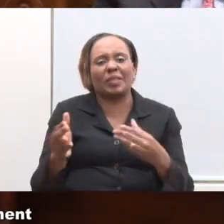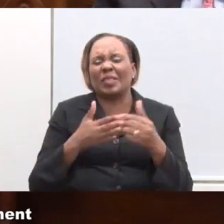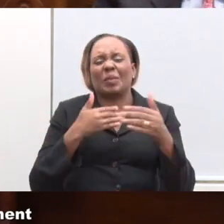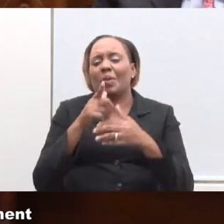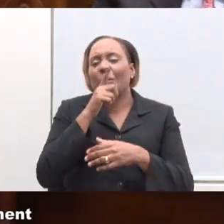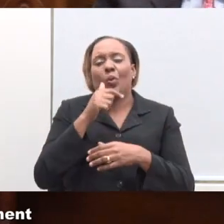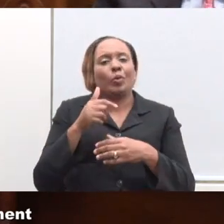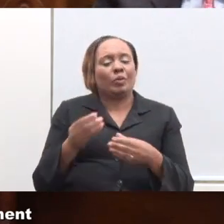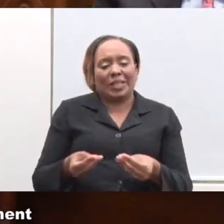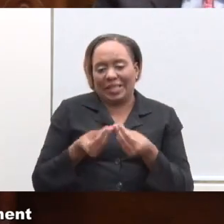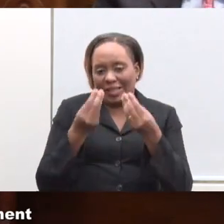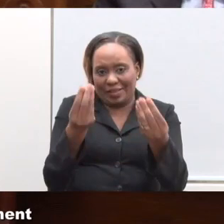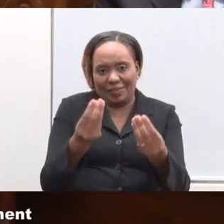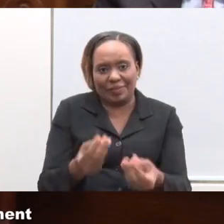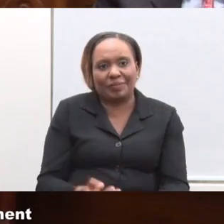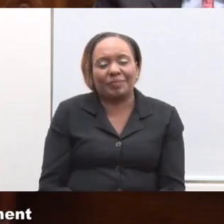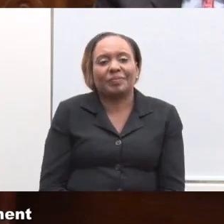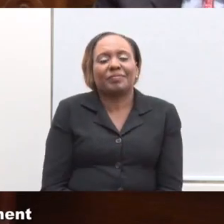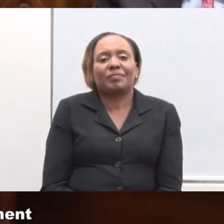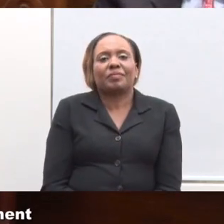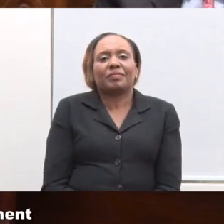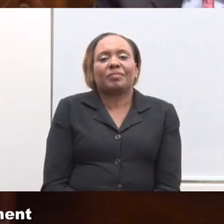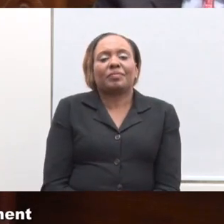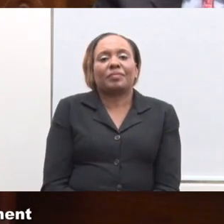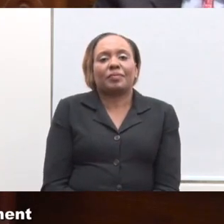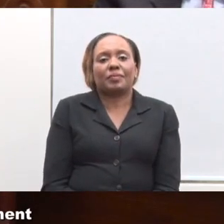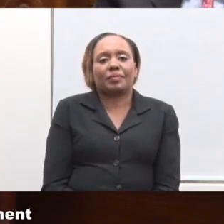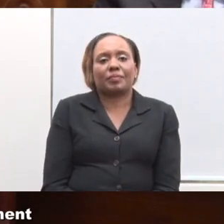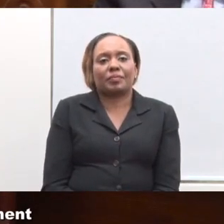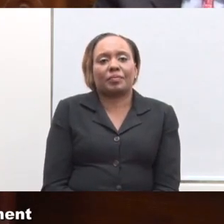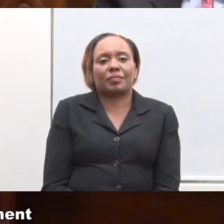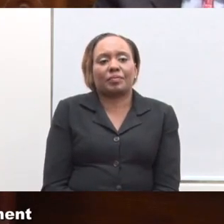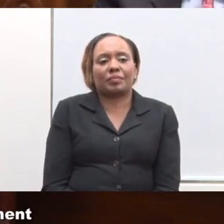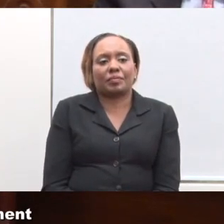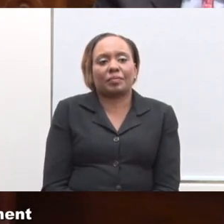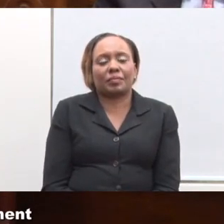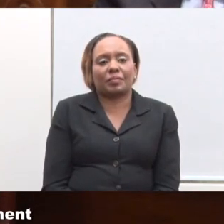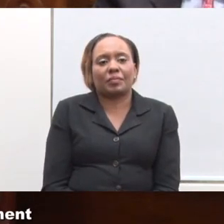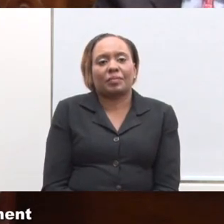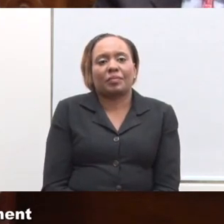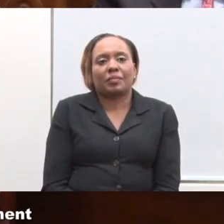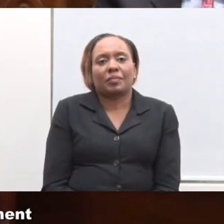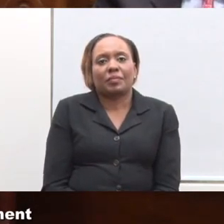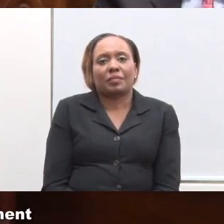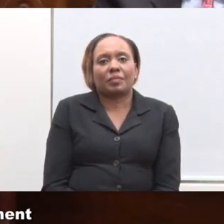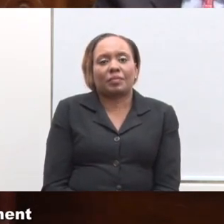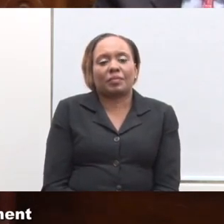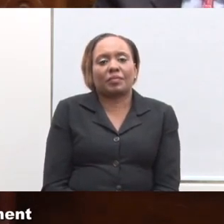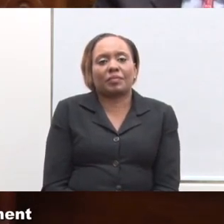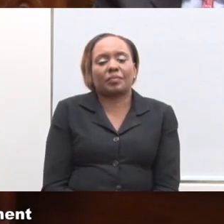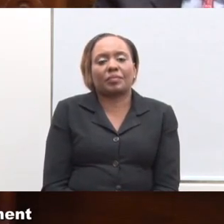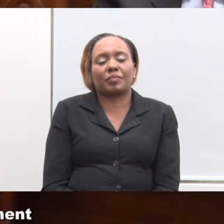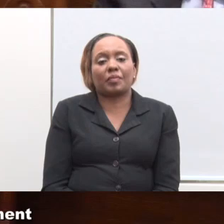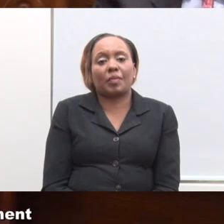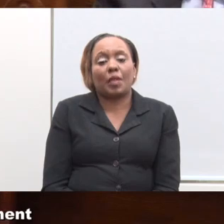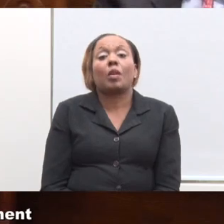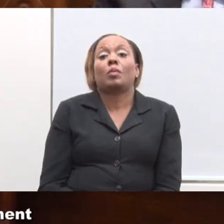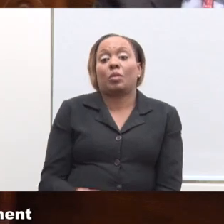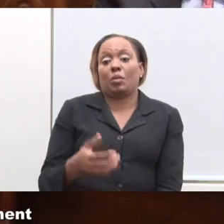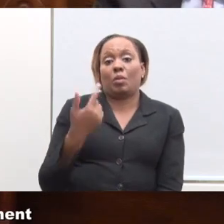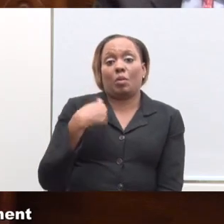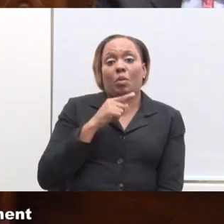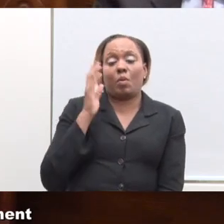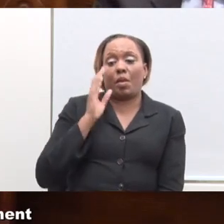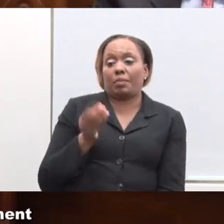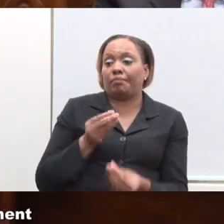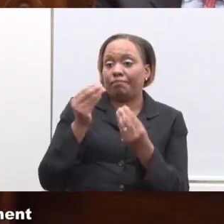this nation. Mr. Speaker, in addition, therefore, to the $10 million to the Welfare Department and the $10